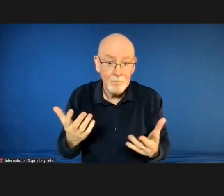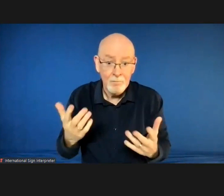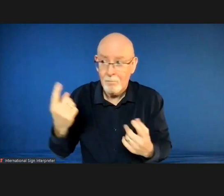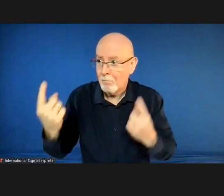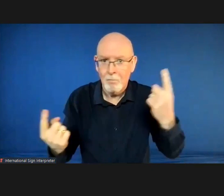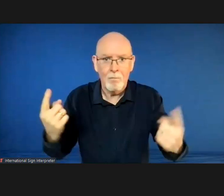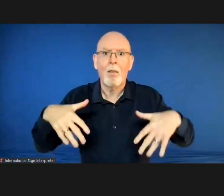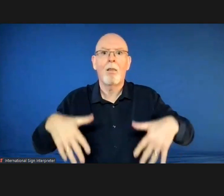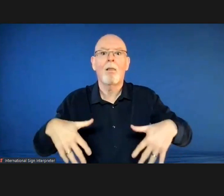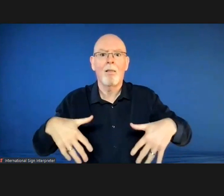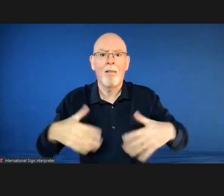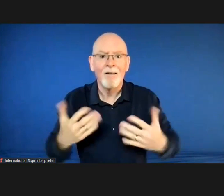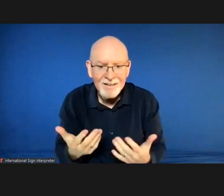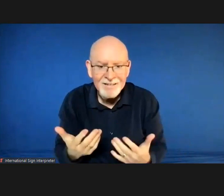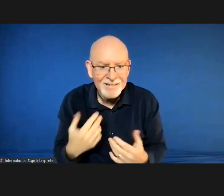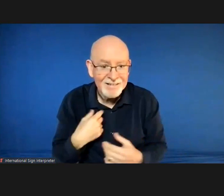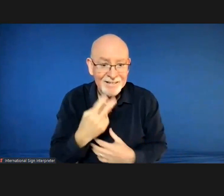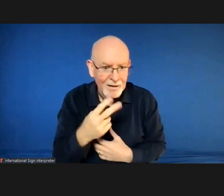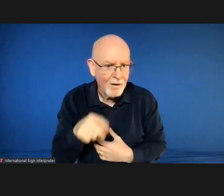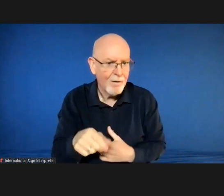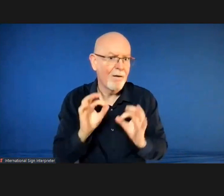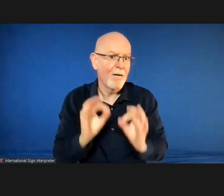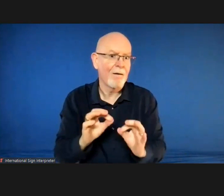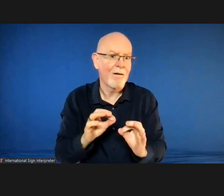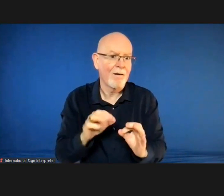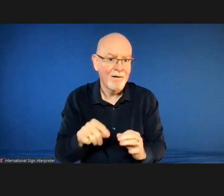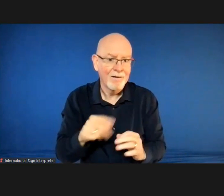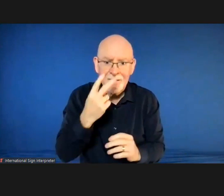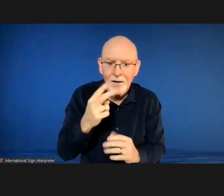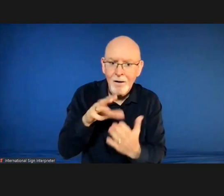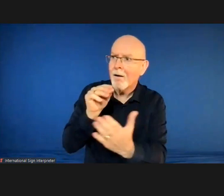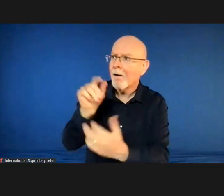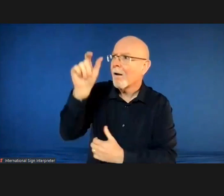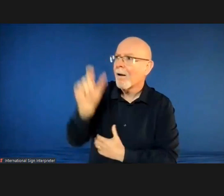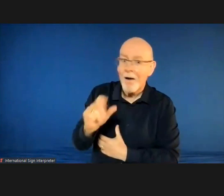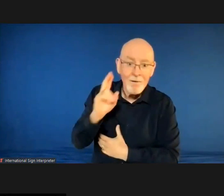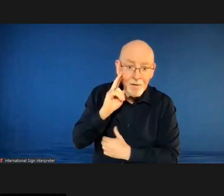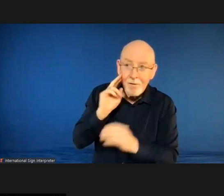teacher who would teach them to communicate and improve their language.